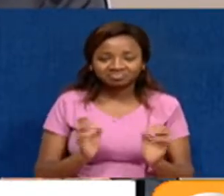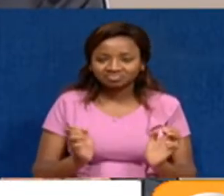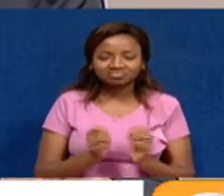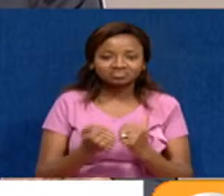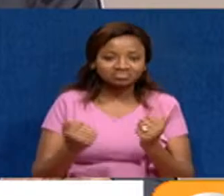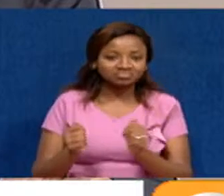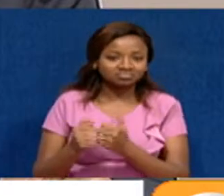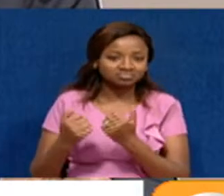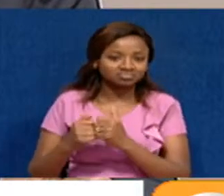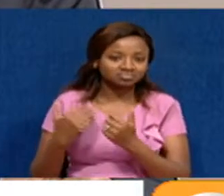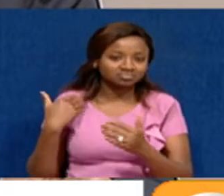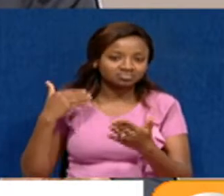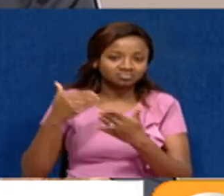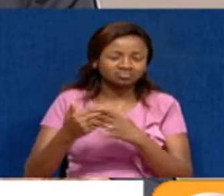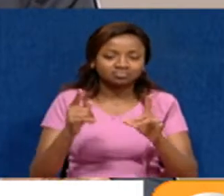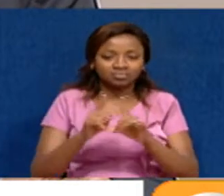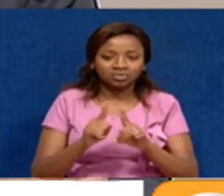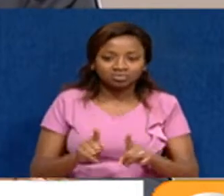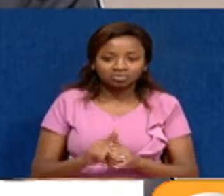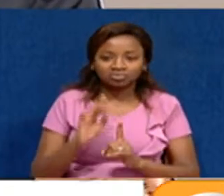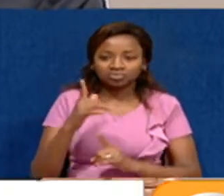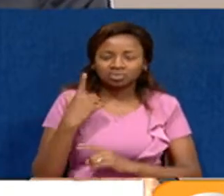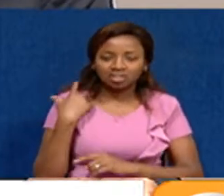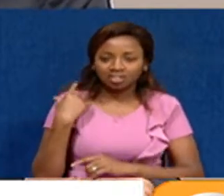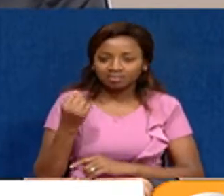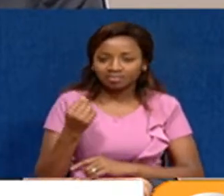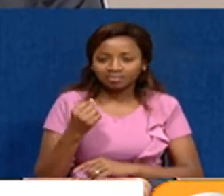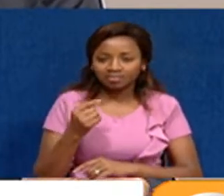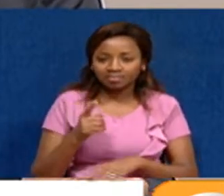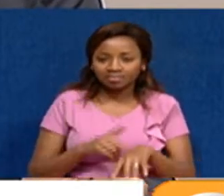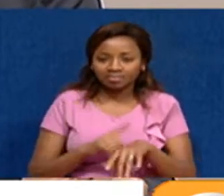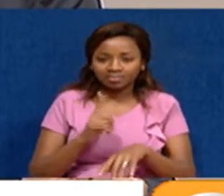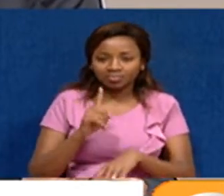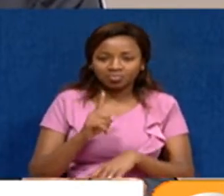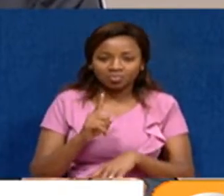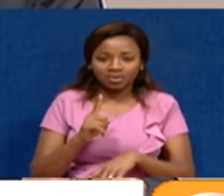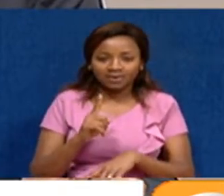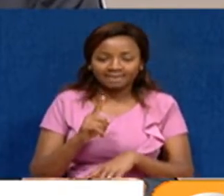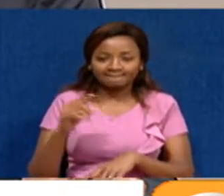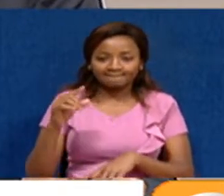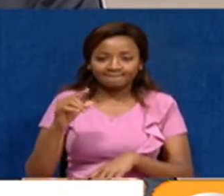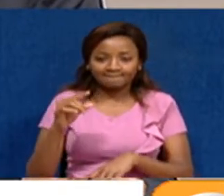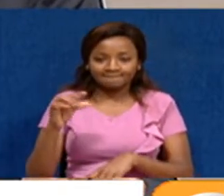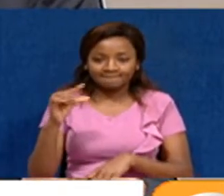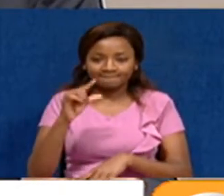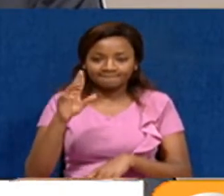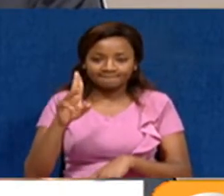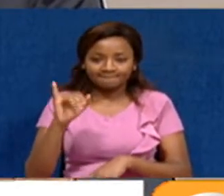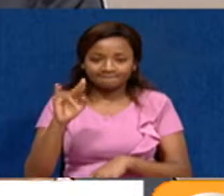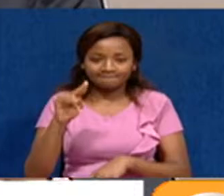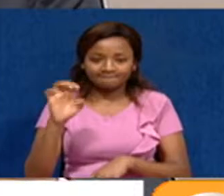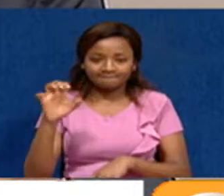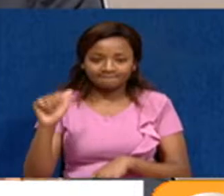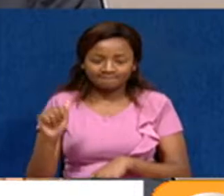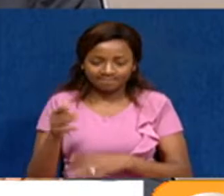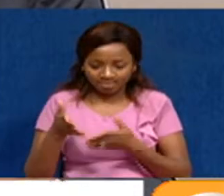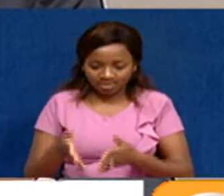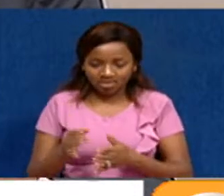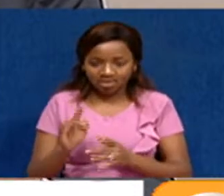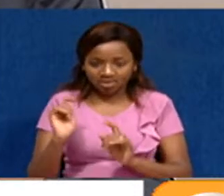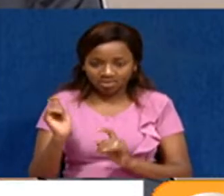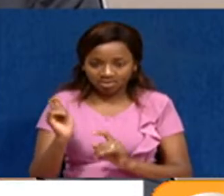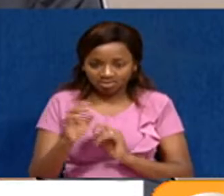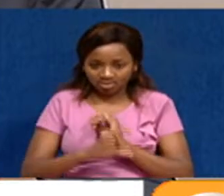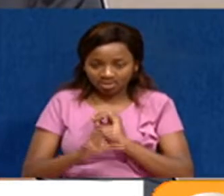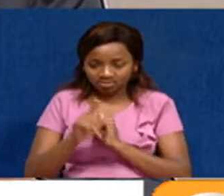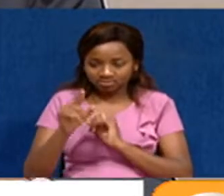recall, even we had a ban when Guinea was here already to play us. You see, so it's not something new. That